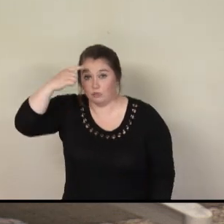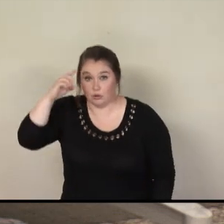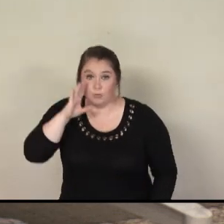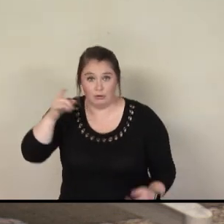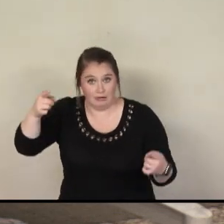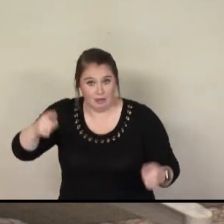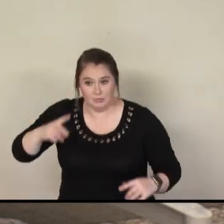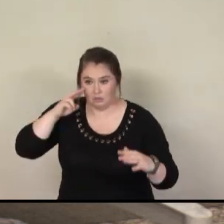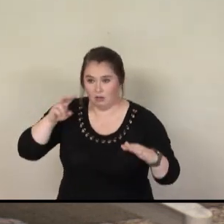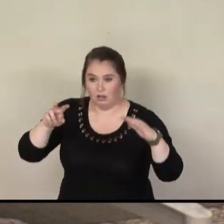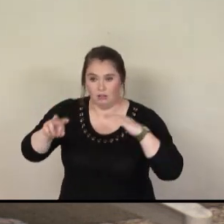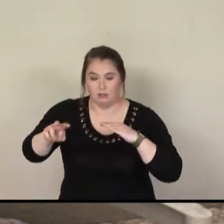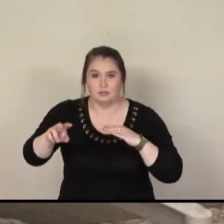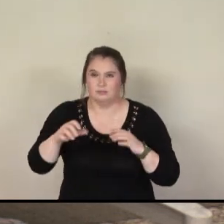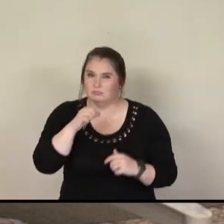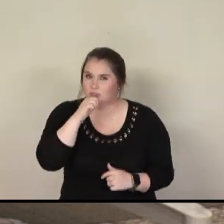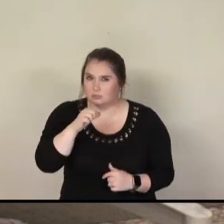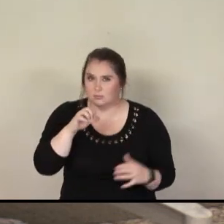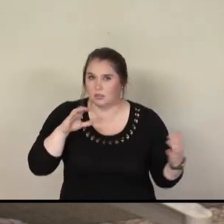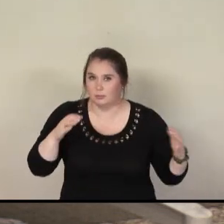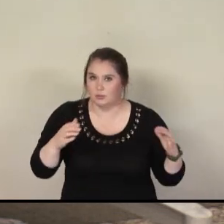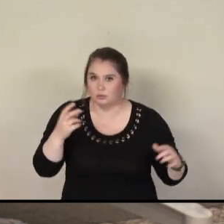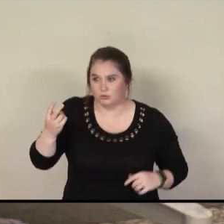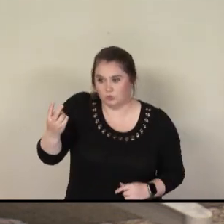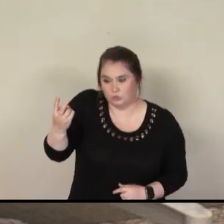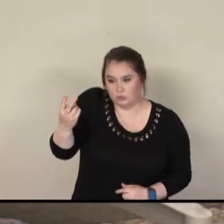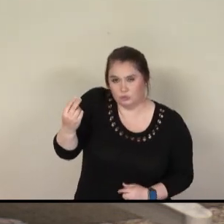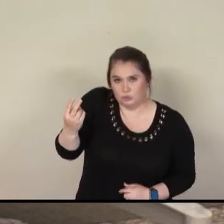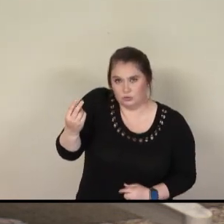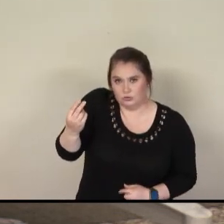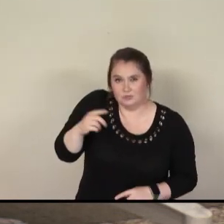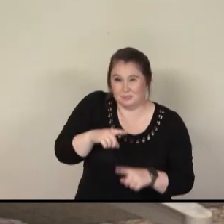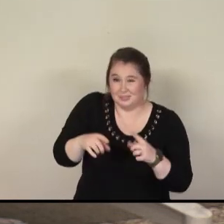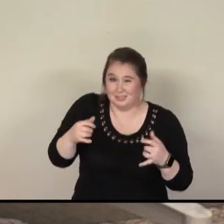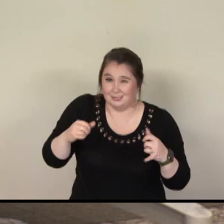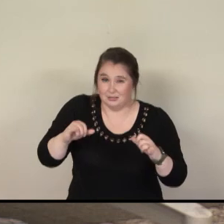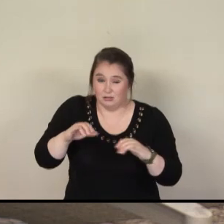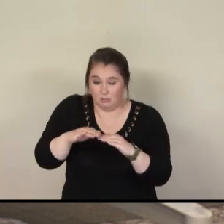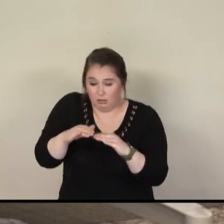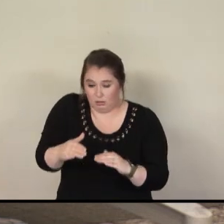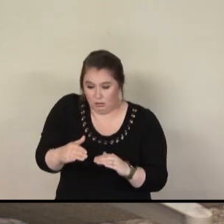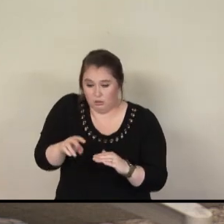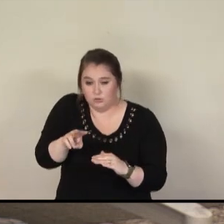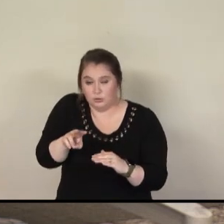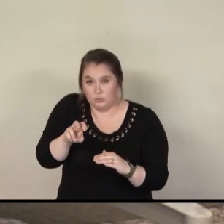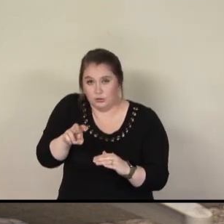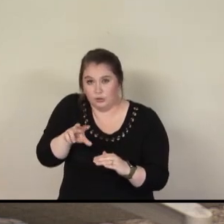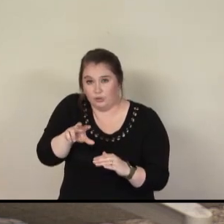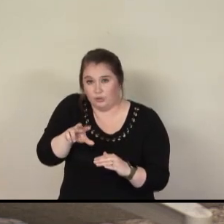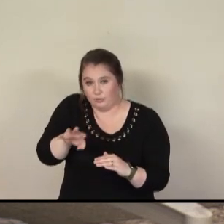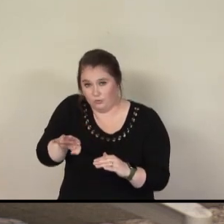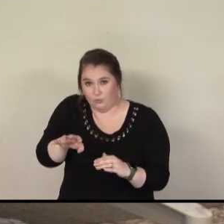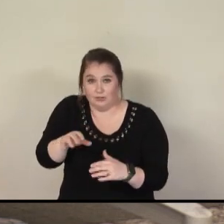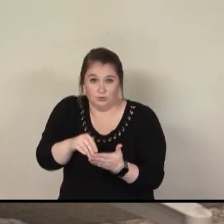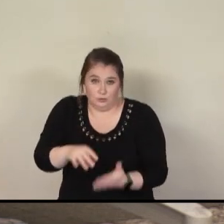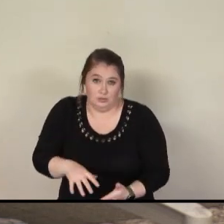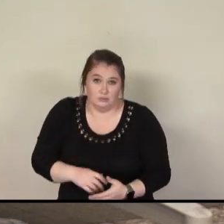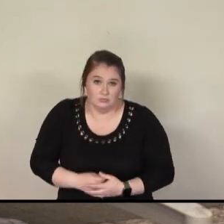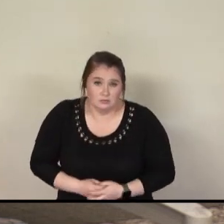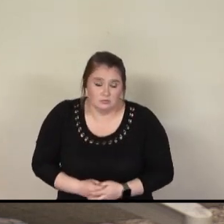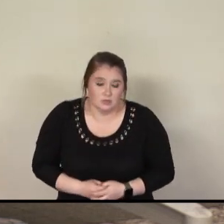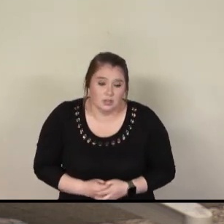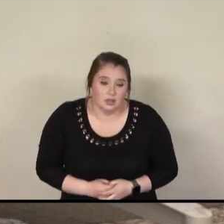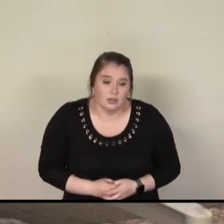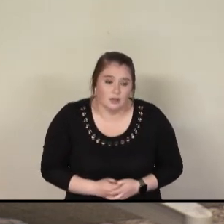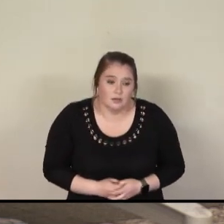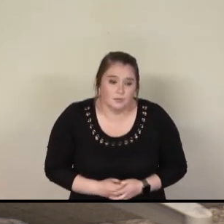Not down as much as we were in the last 2 years, Okay. but we're still down about 230 to 234 kids.